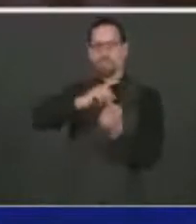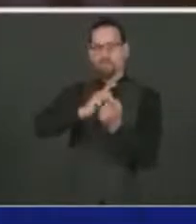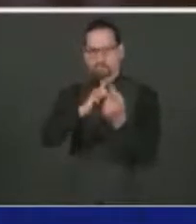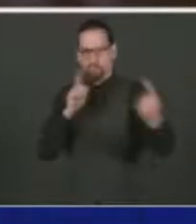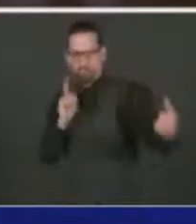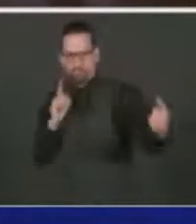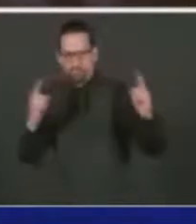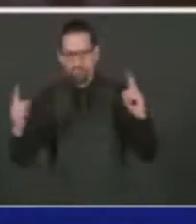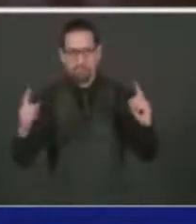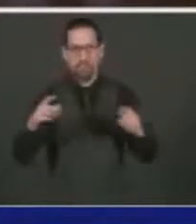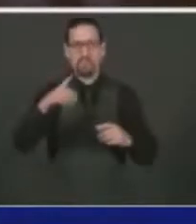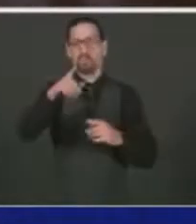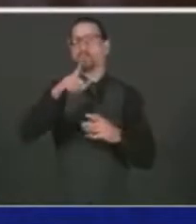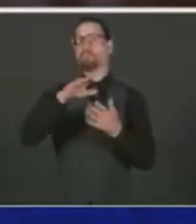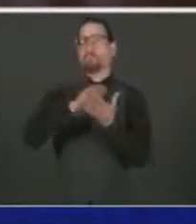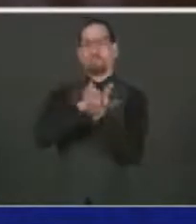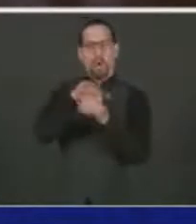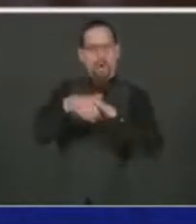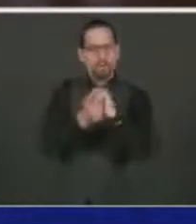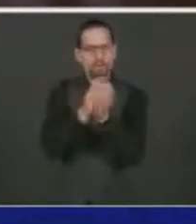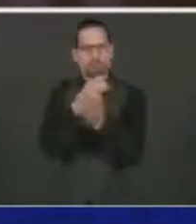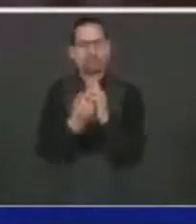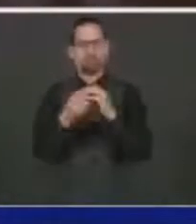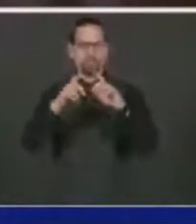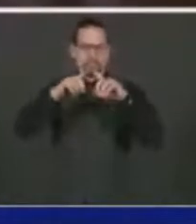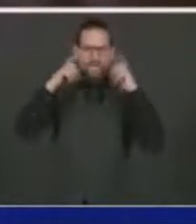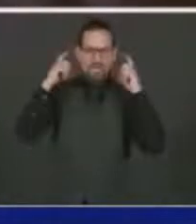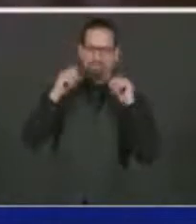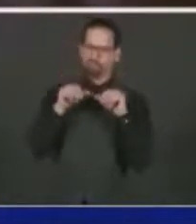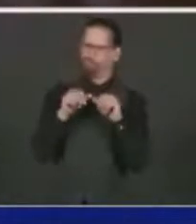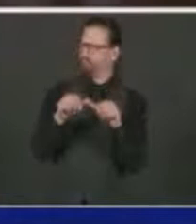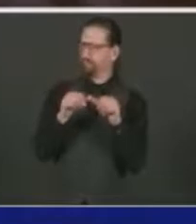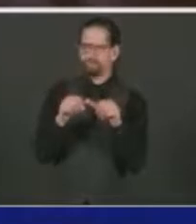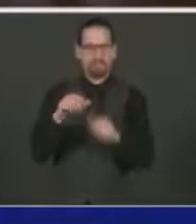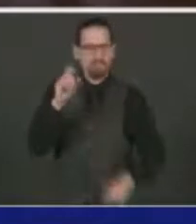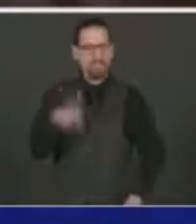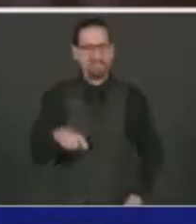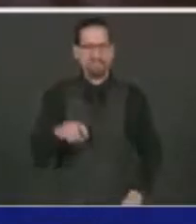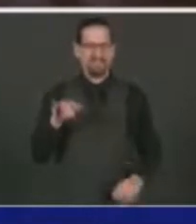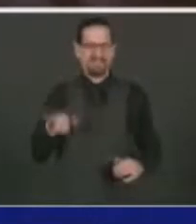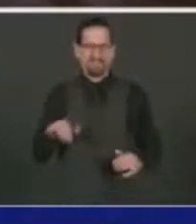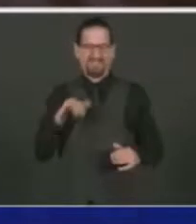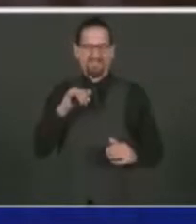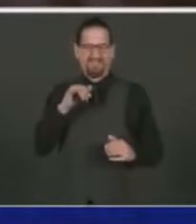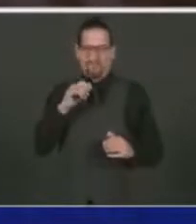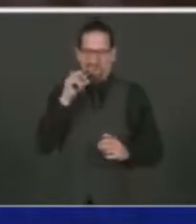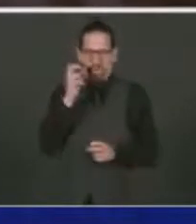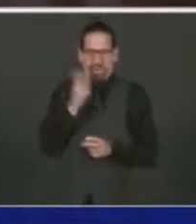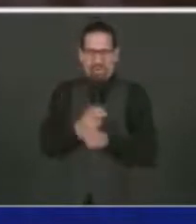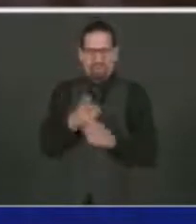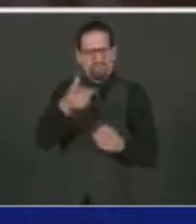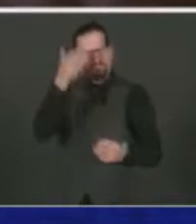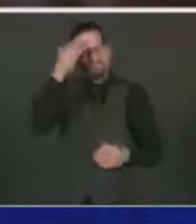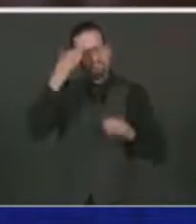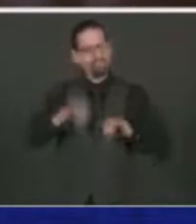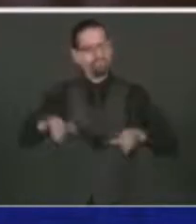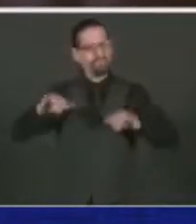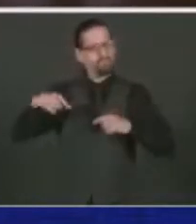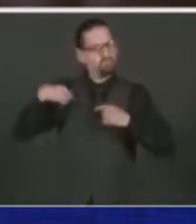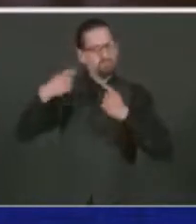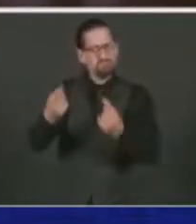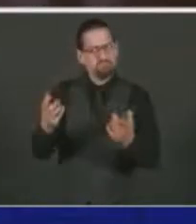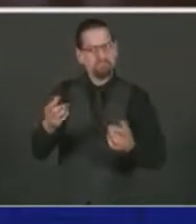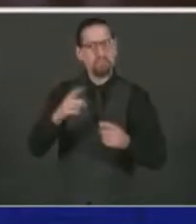social distancing. Social distancing. It's not rocket science. This isn't rocket science, but it's also not easy. And I would